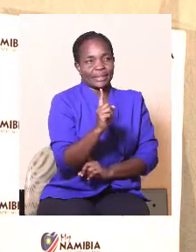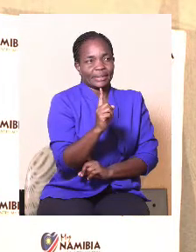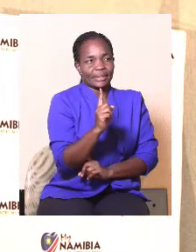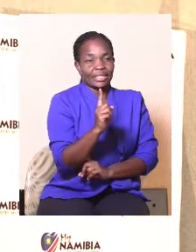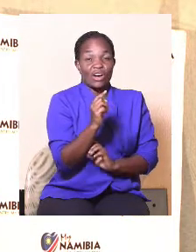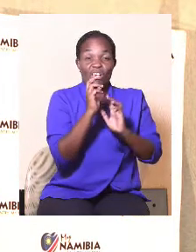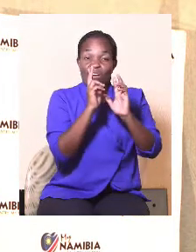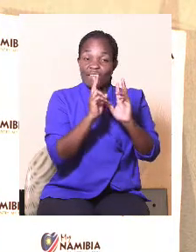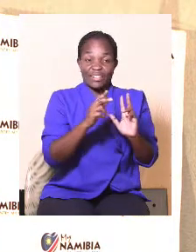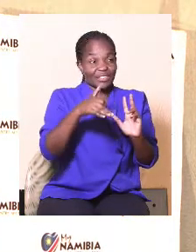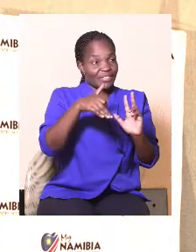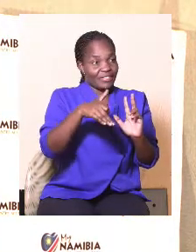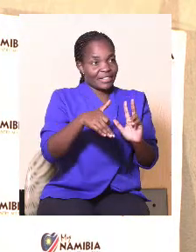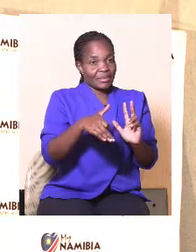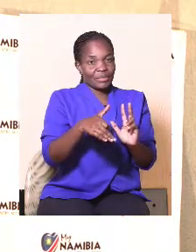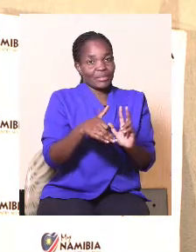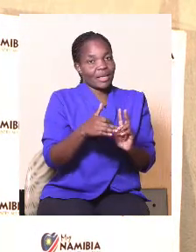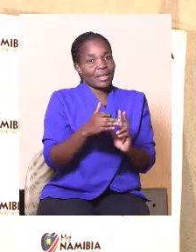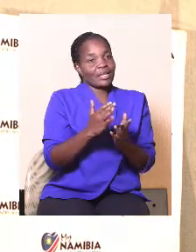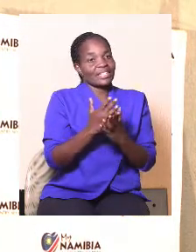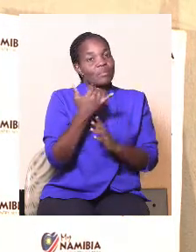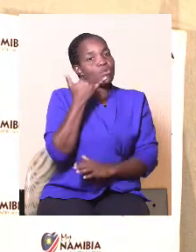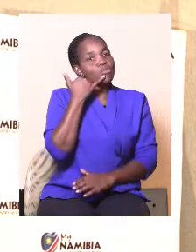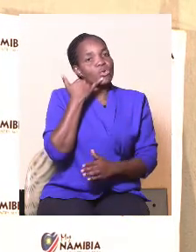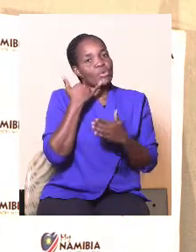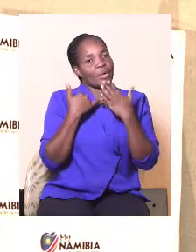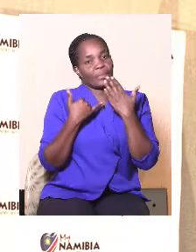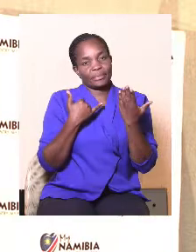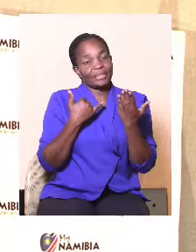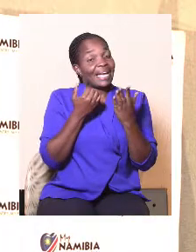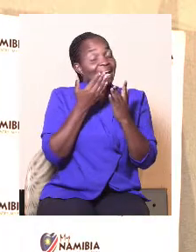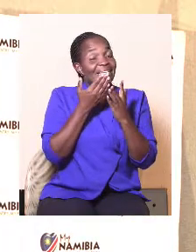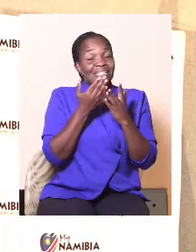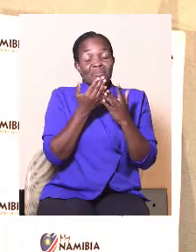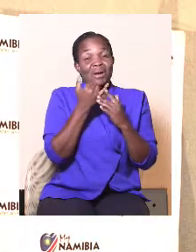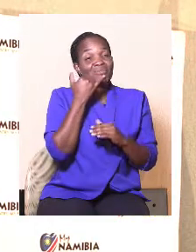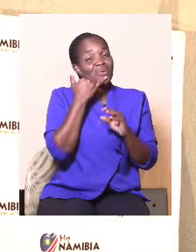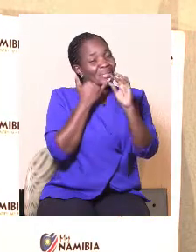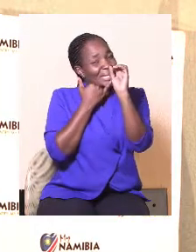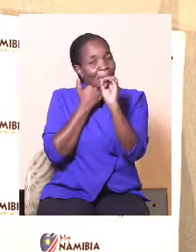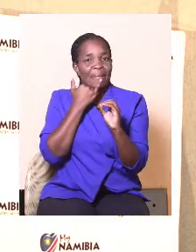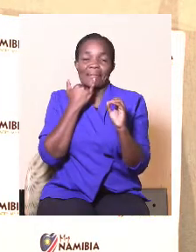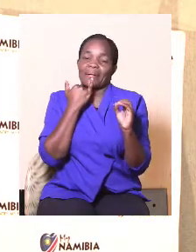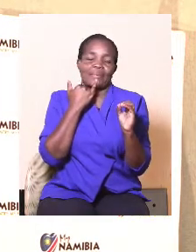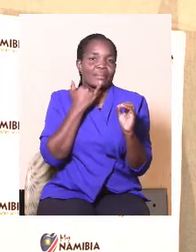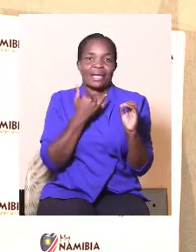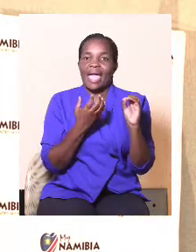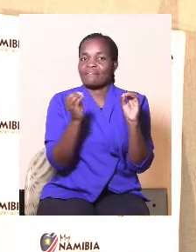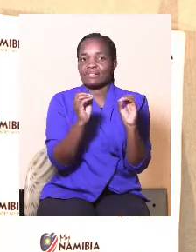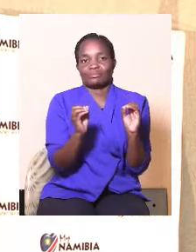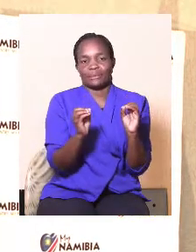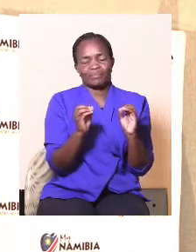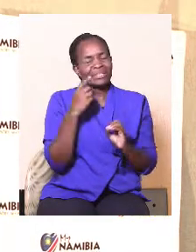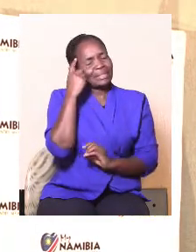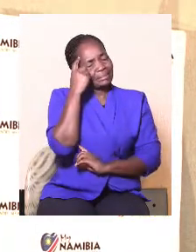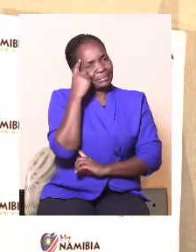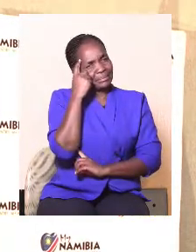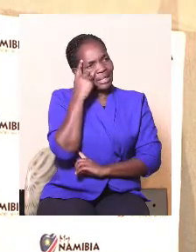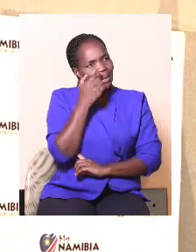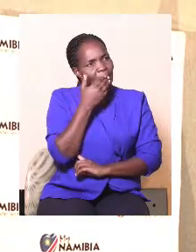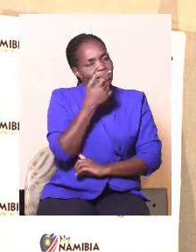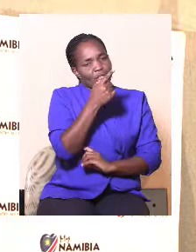fellow Namibians who do not have cell phones. They may not have access to cell phones. We want to encourage them to